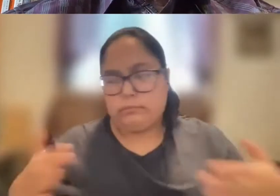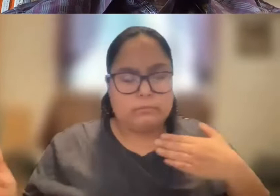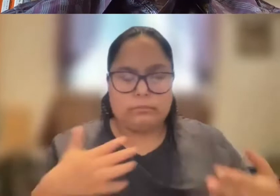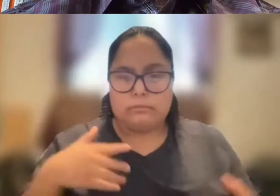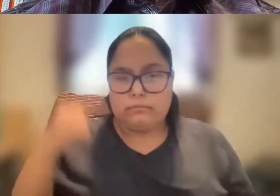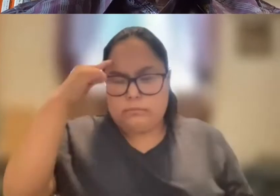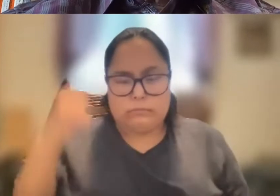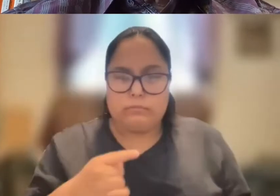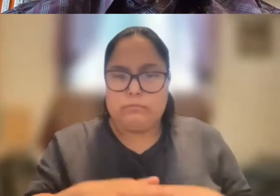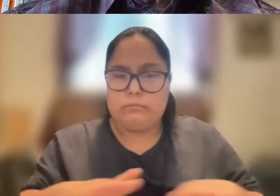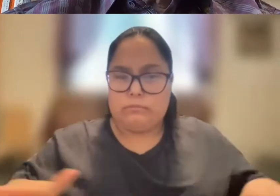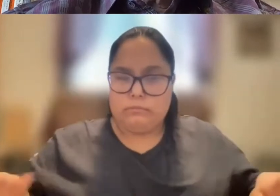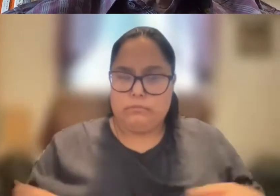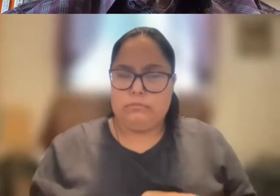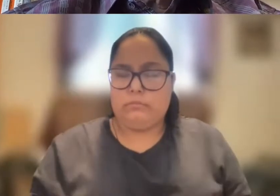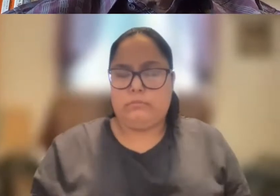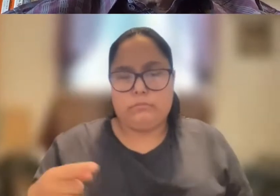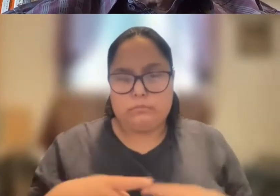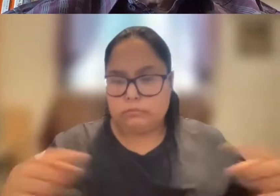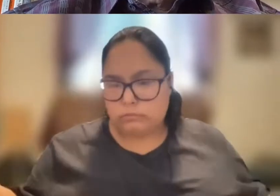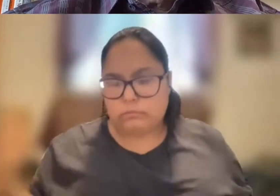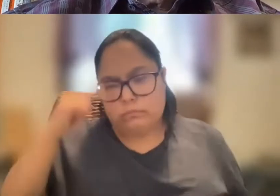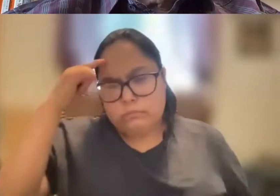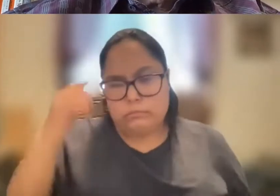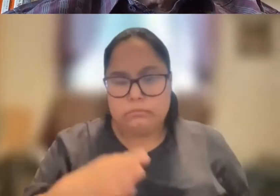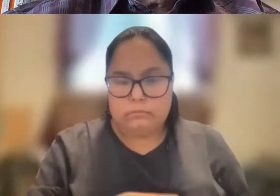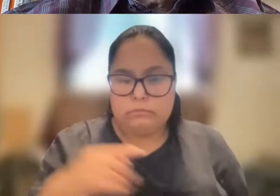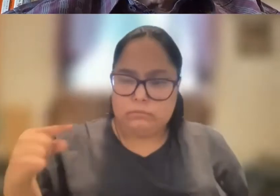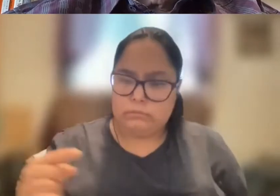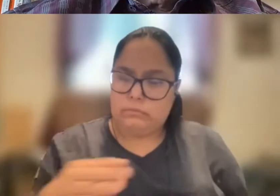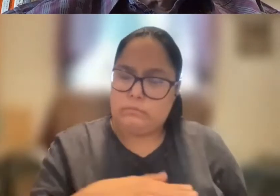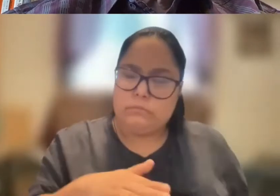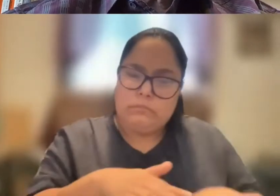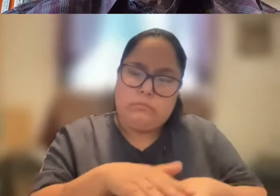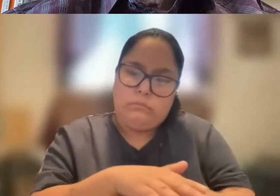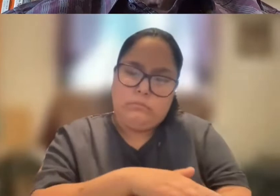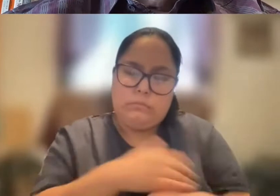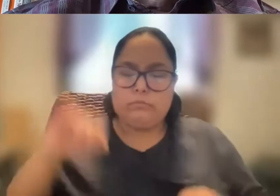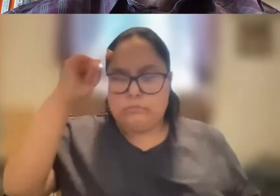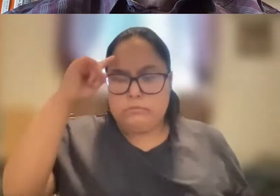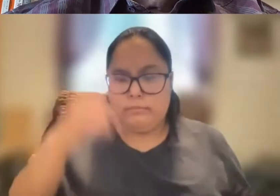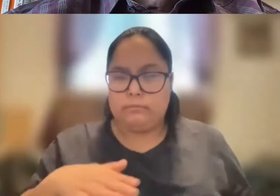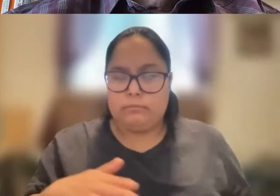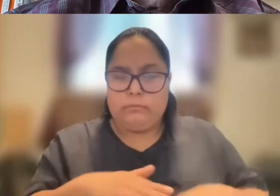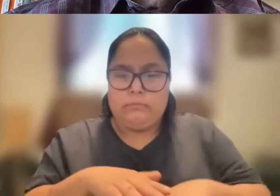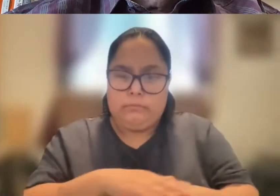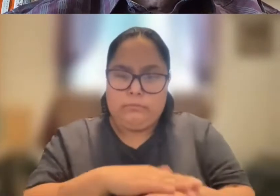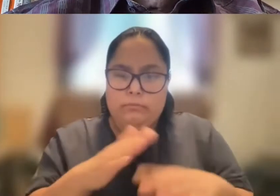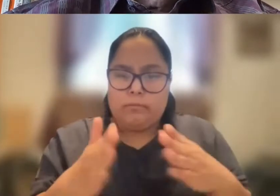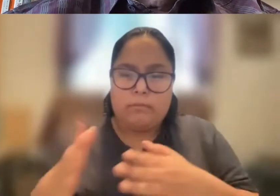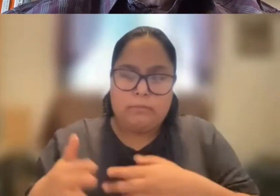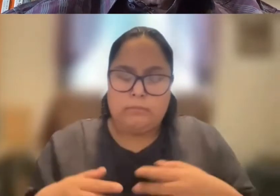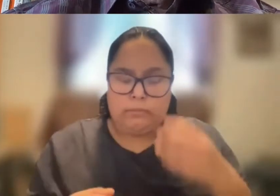If we put everything on one stick, I think you would see it's still pretty slow movement. But I think those small movements, again, give